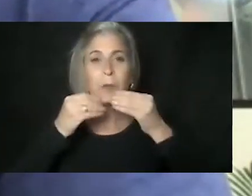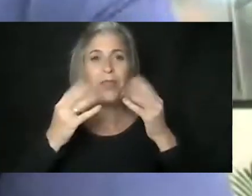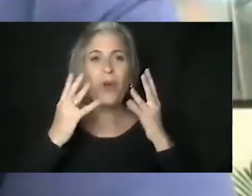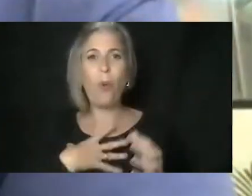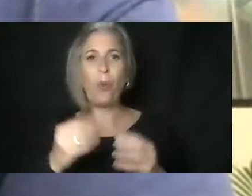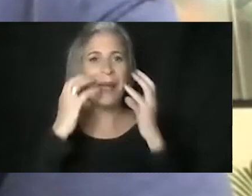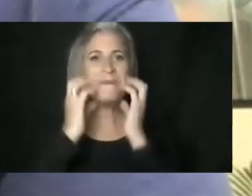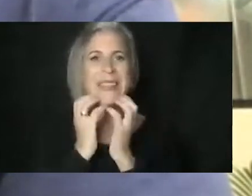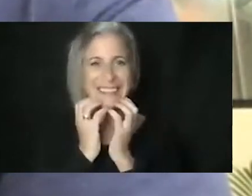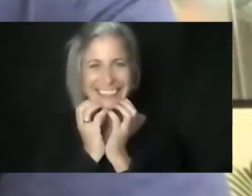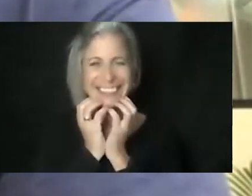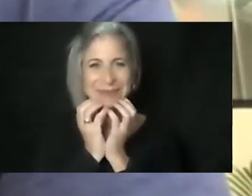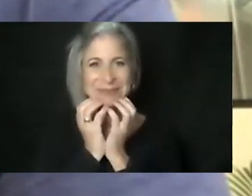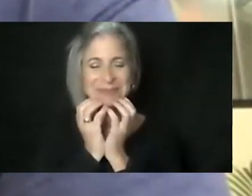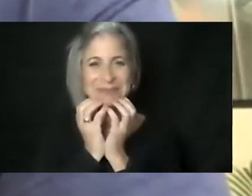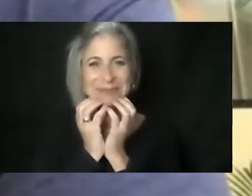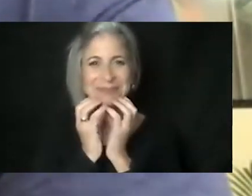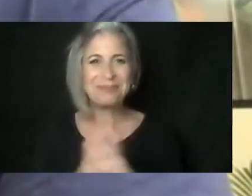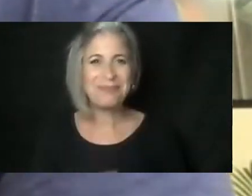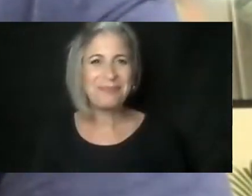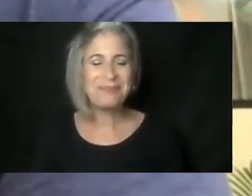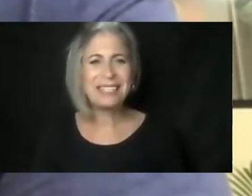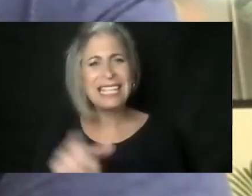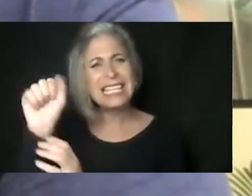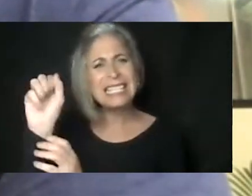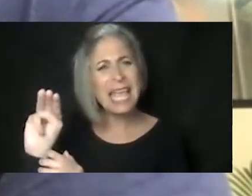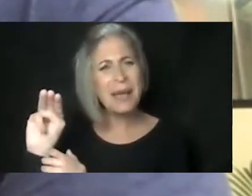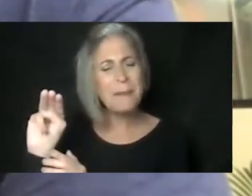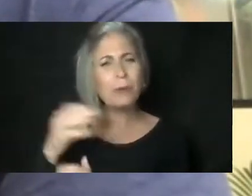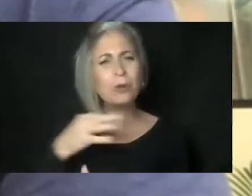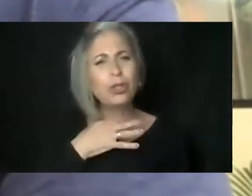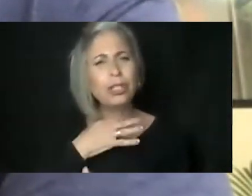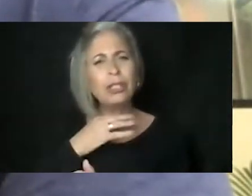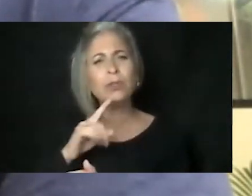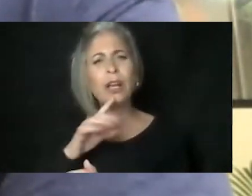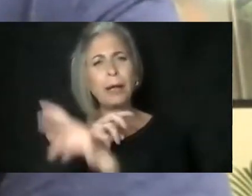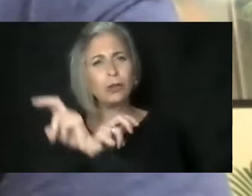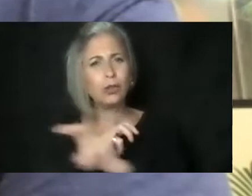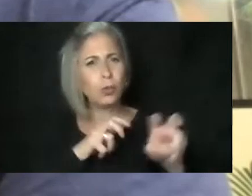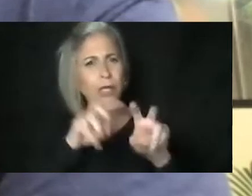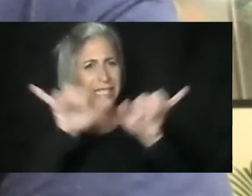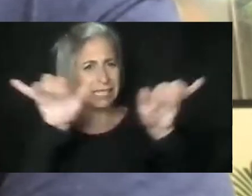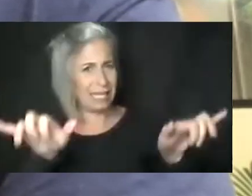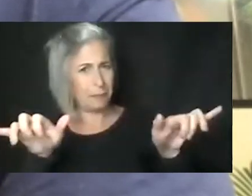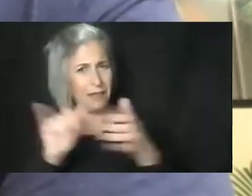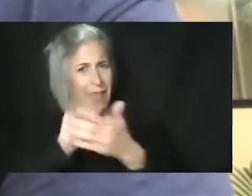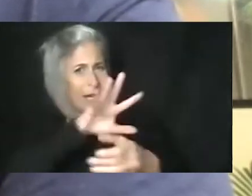beard. So Sam, I was wondering, when you talk about switch systems, would that include